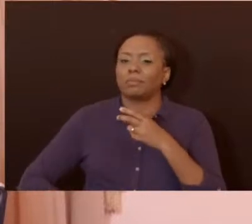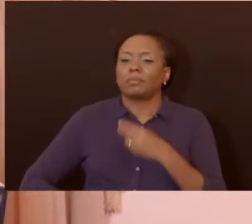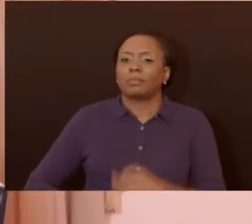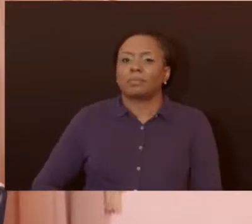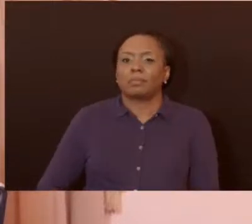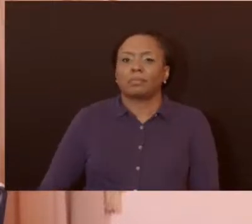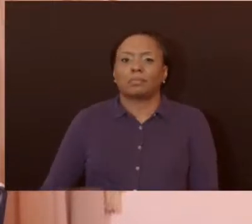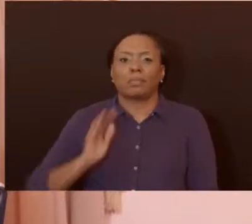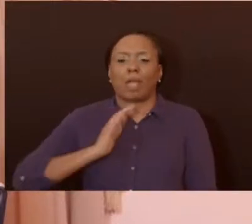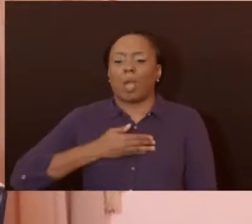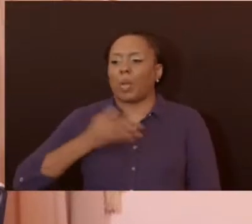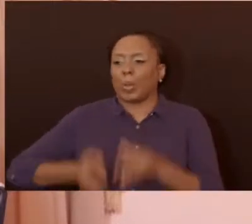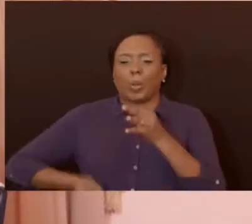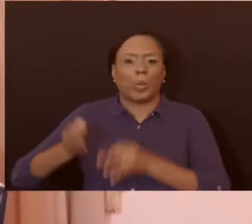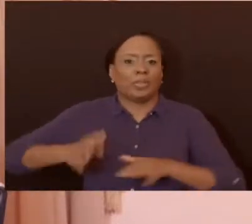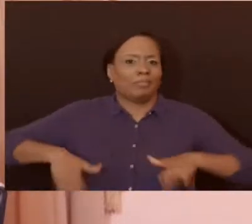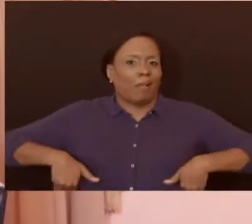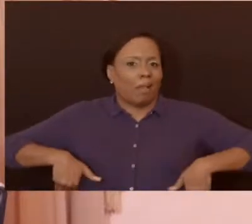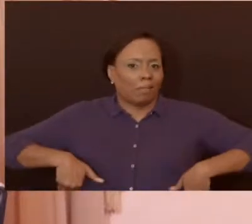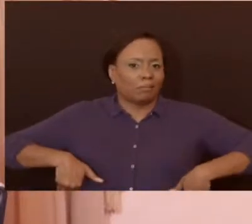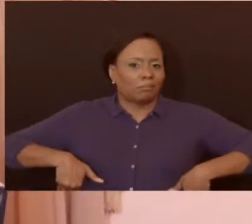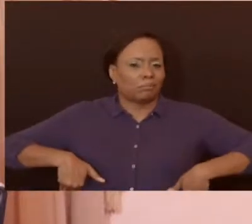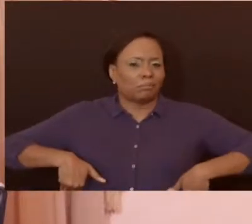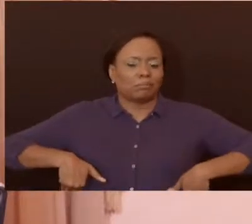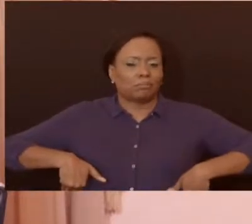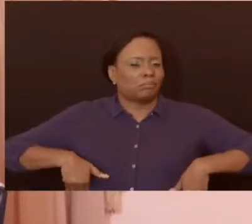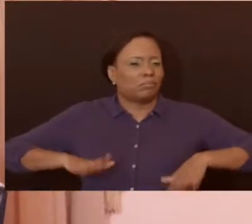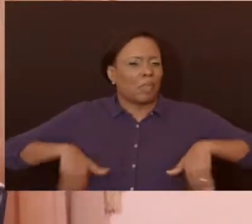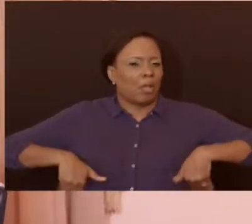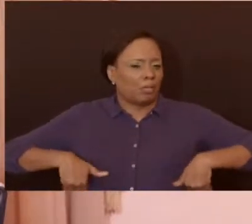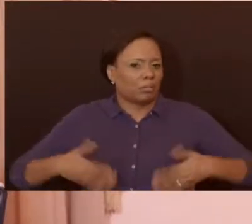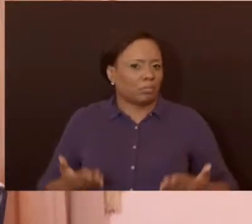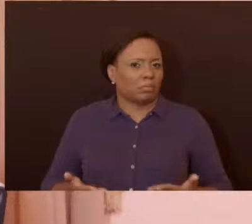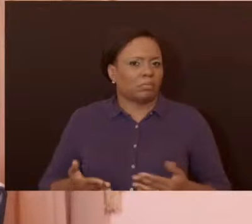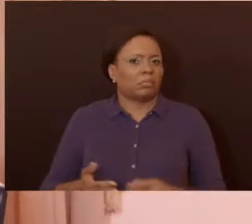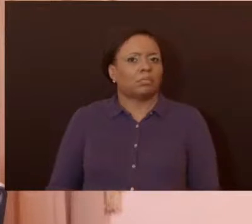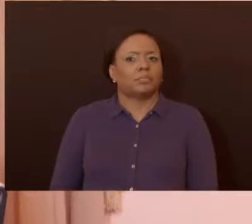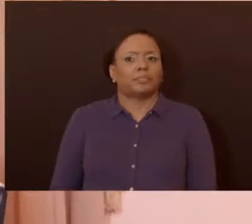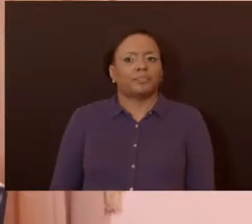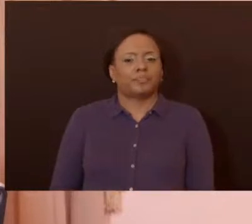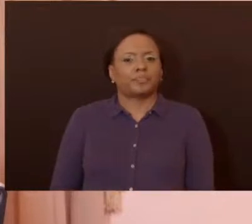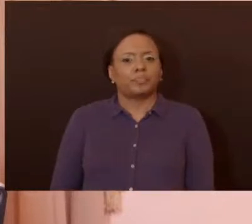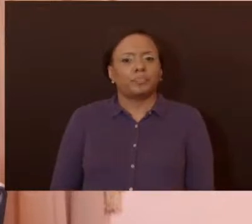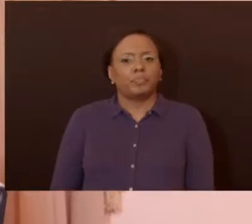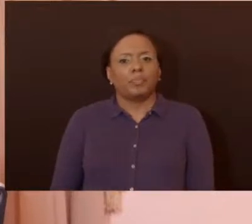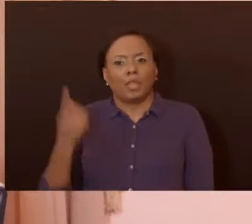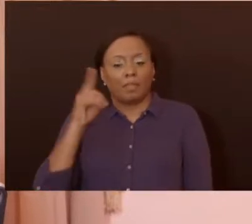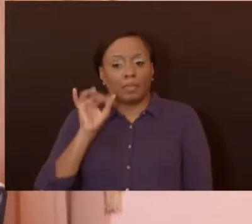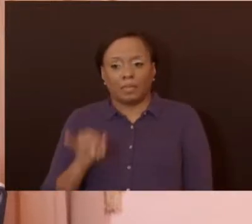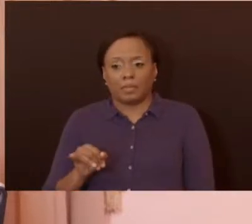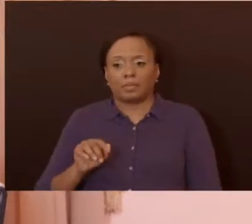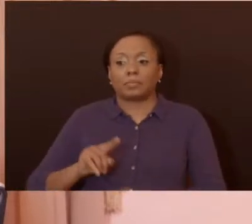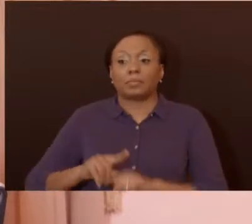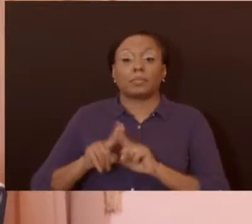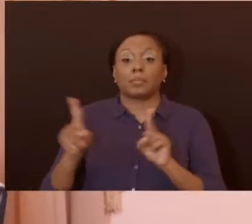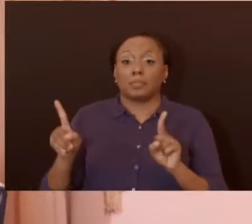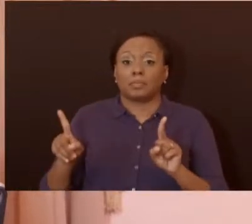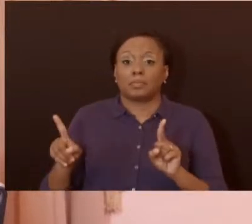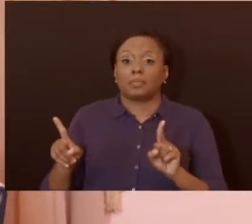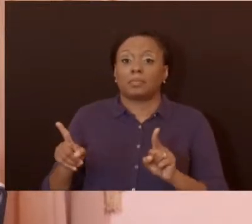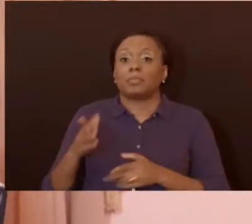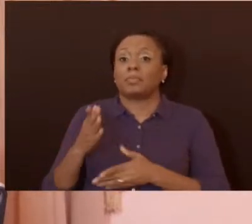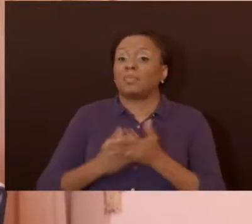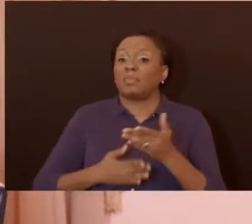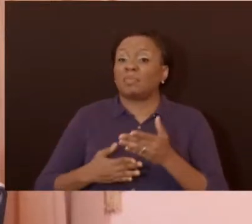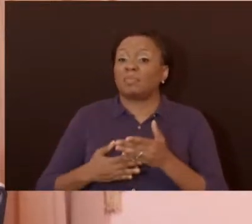that our courts have not taken anyone to the extent of that penalty being imposed, but we have had some fairly